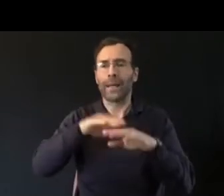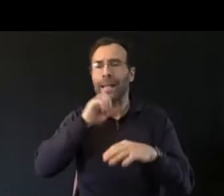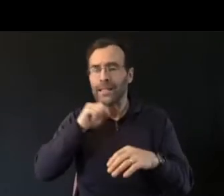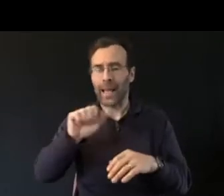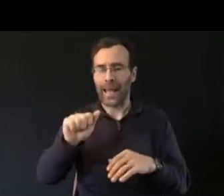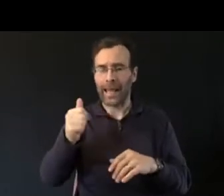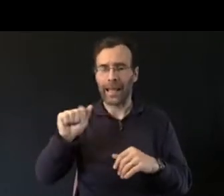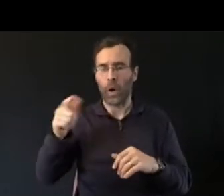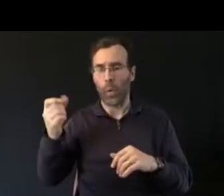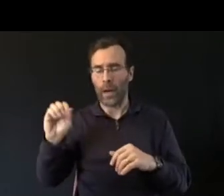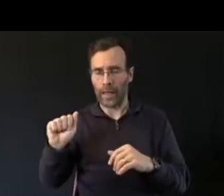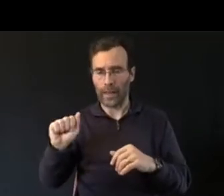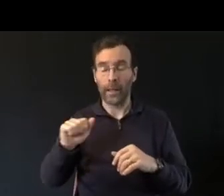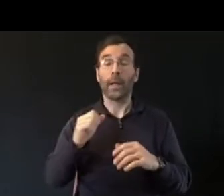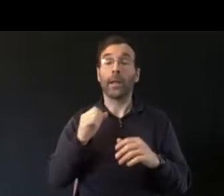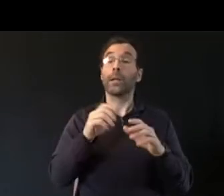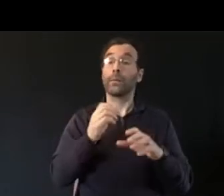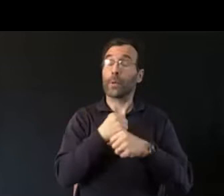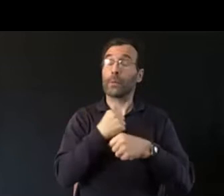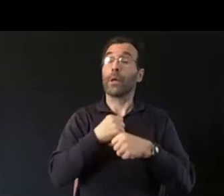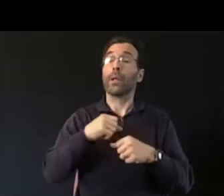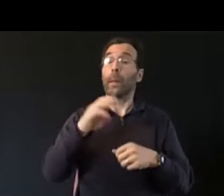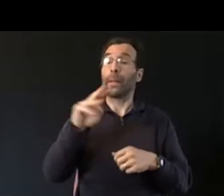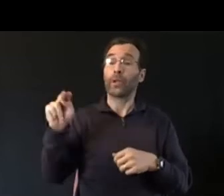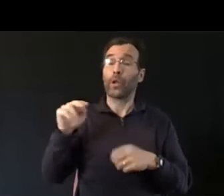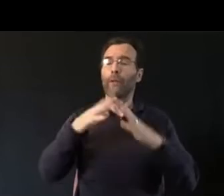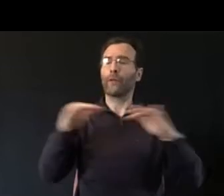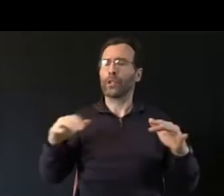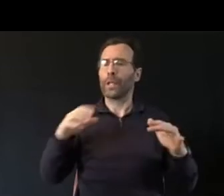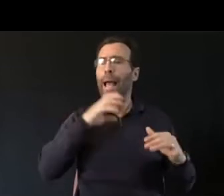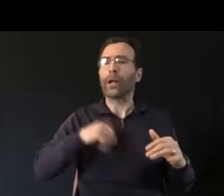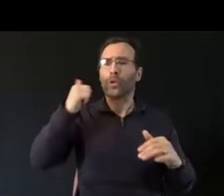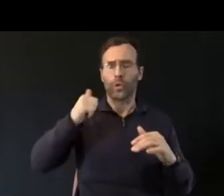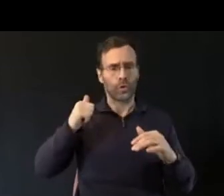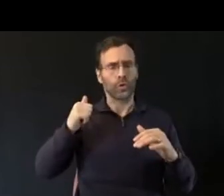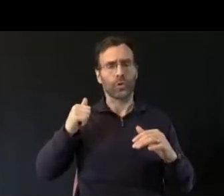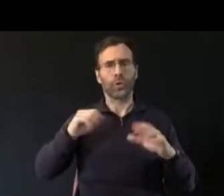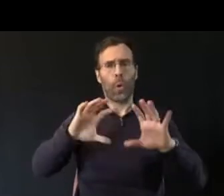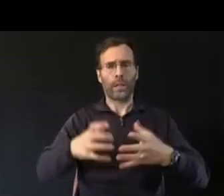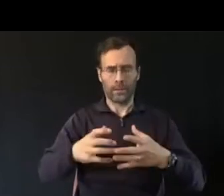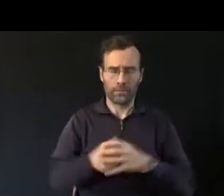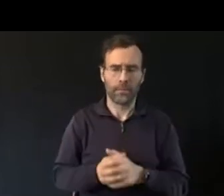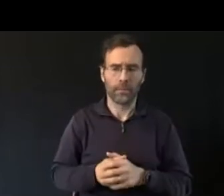the Minnesota Diverse Elders Coalition, and Finish Strong Funders Network for Aging Services.